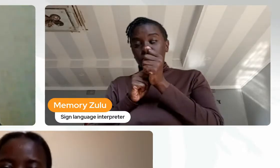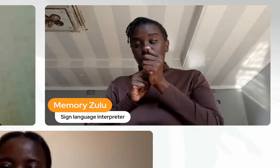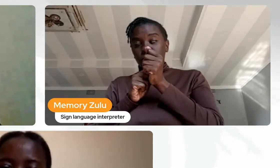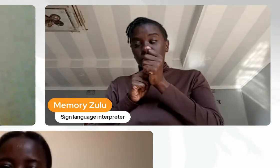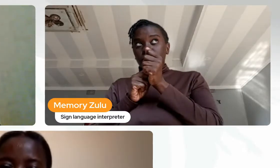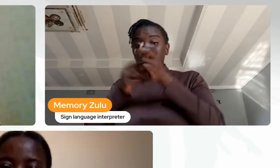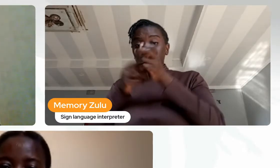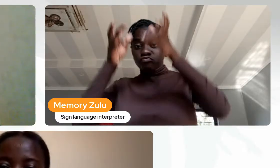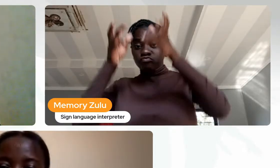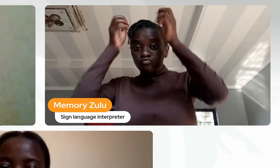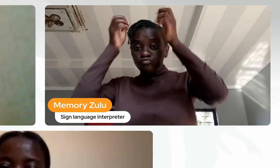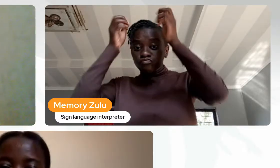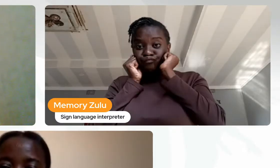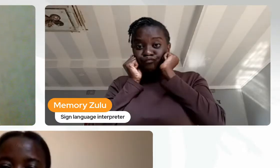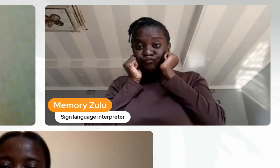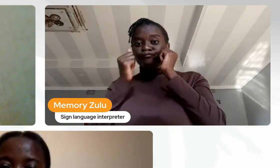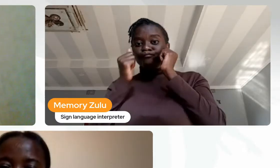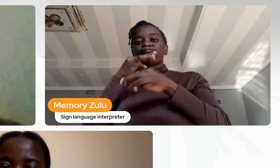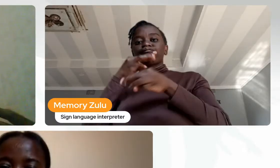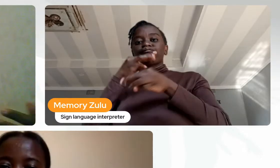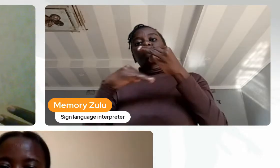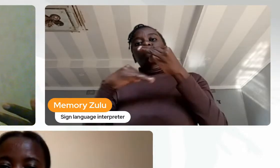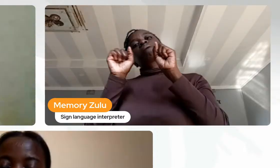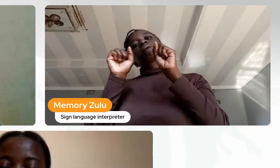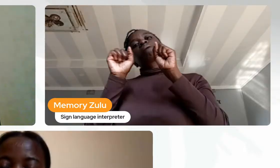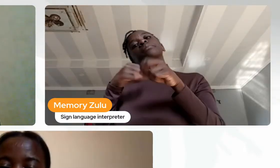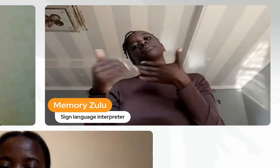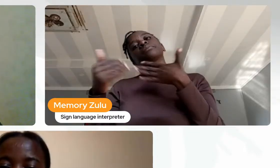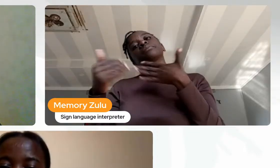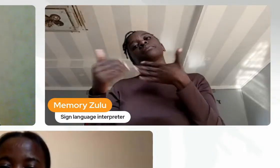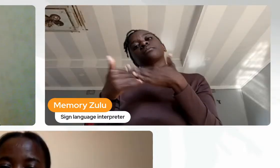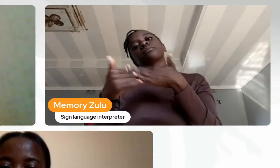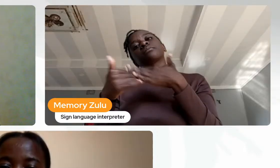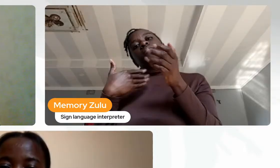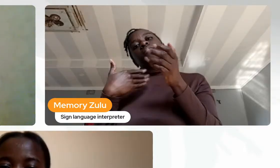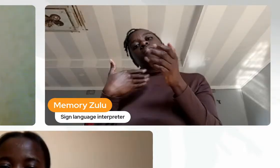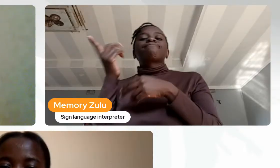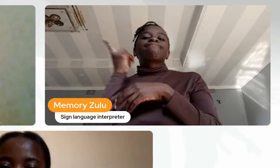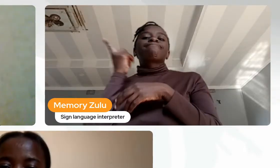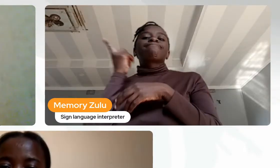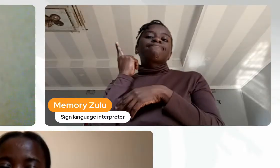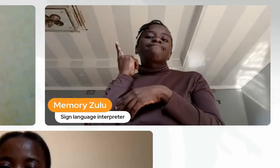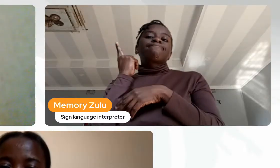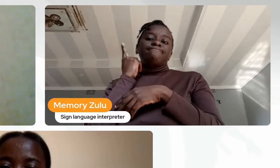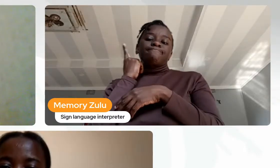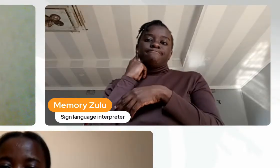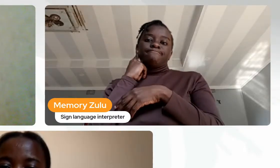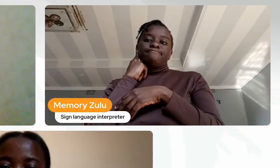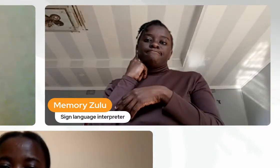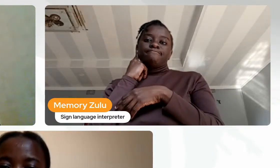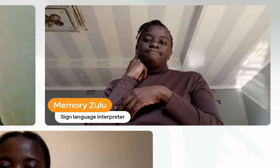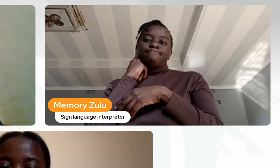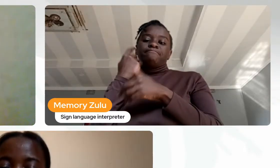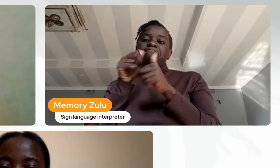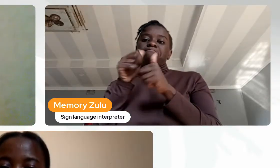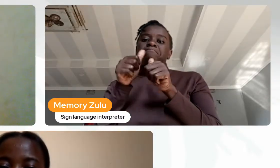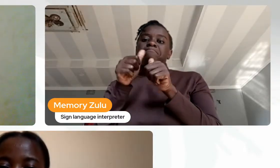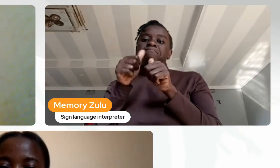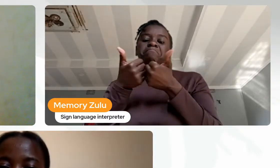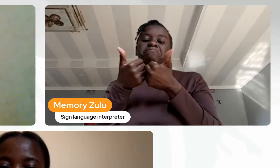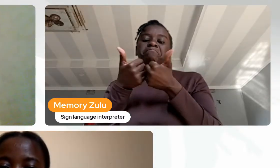those people and they trust whatever they bring out. So it is important to say that those are